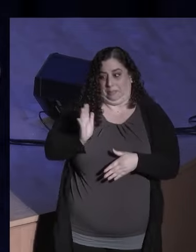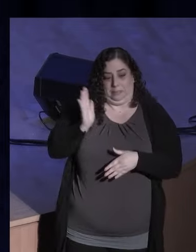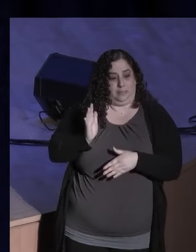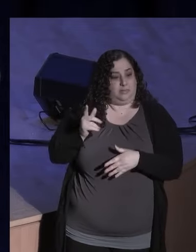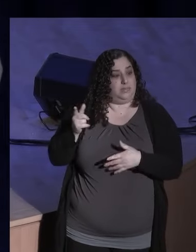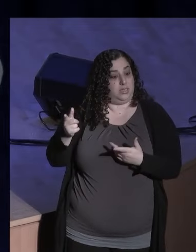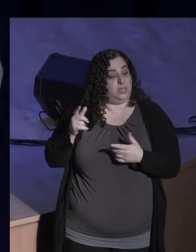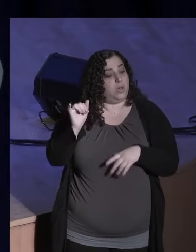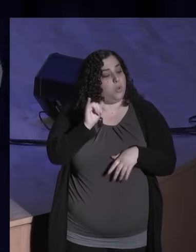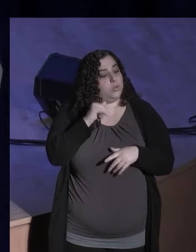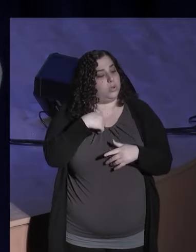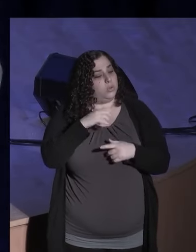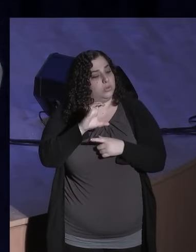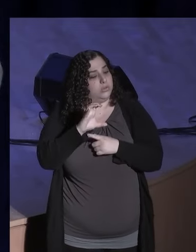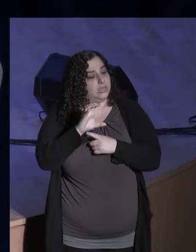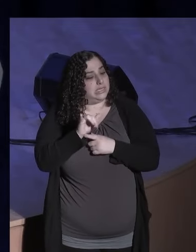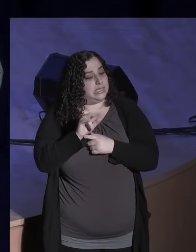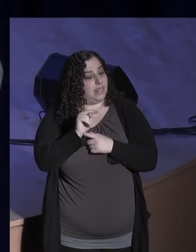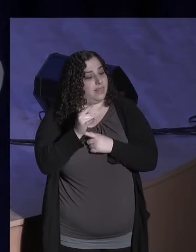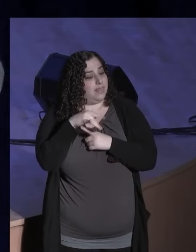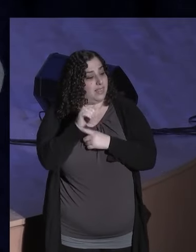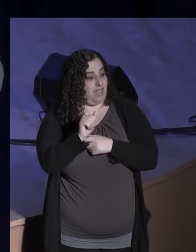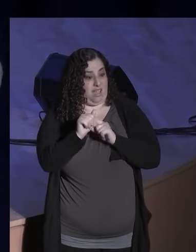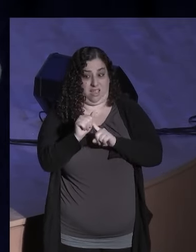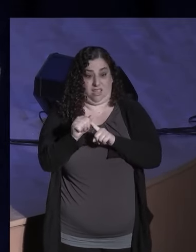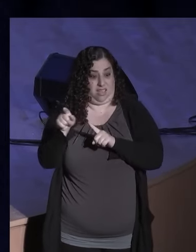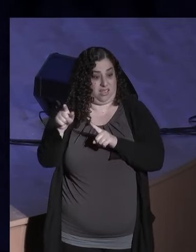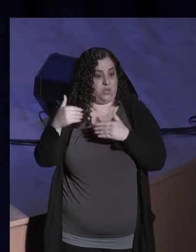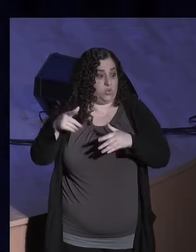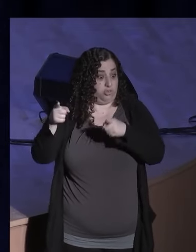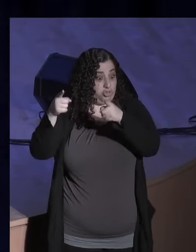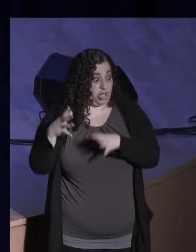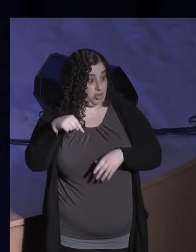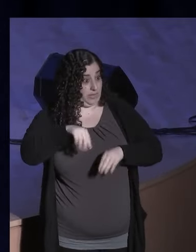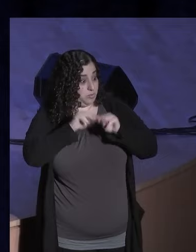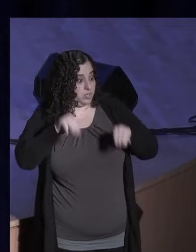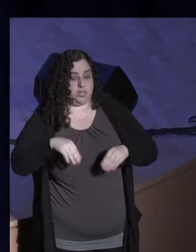has done such brilliant work as director of this institution. So thank you both.